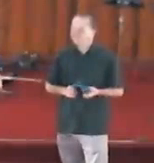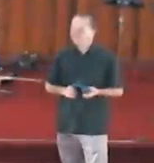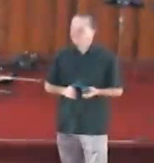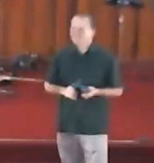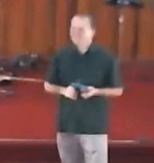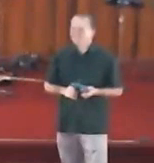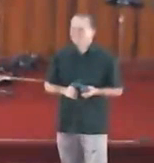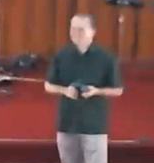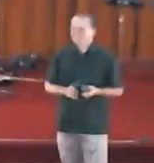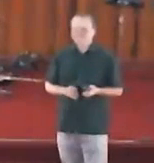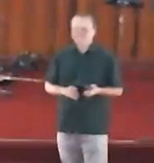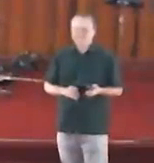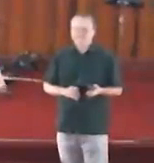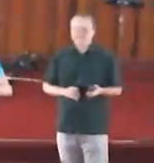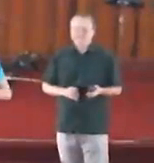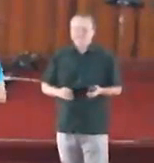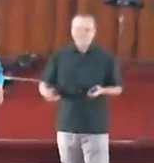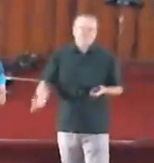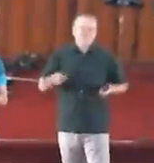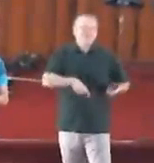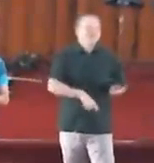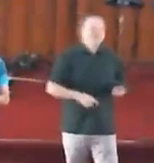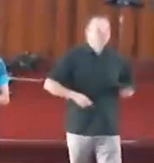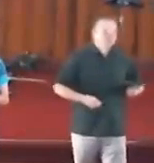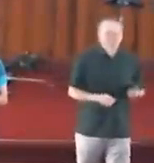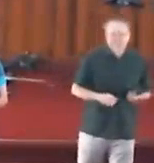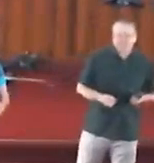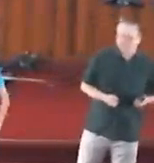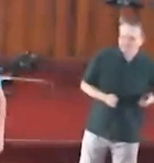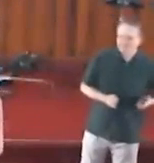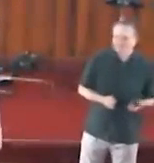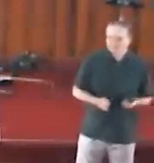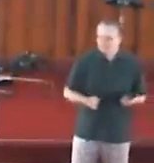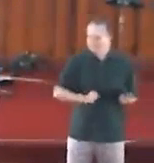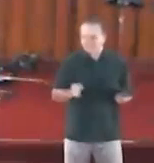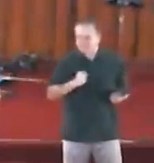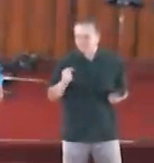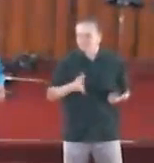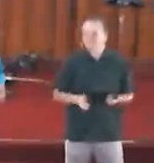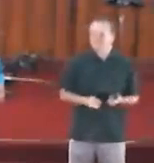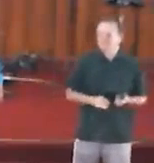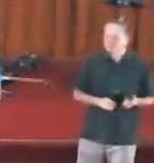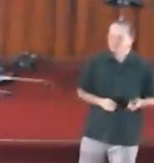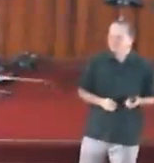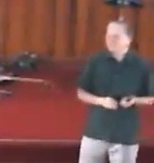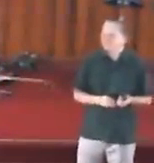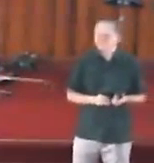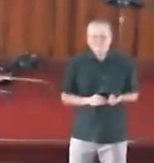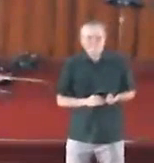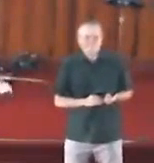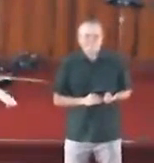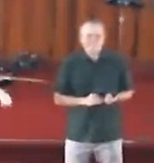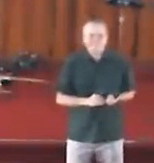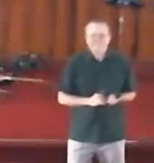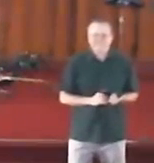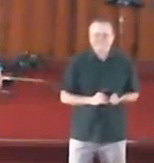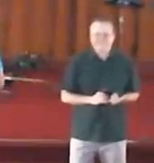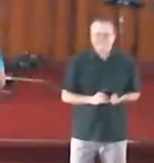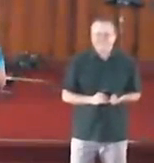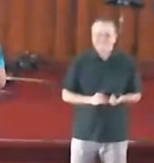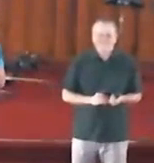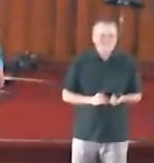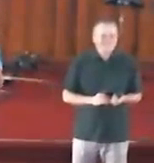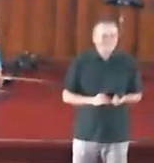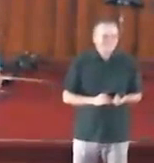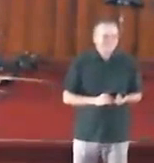try to analyze it with science. Esta semana yo tuve gripe y estuve luchando por mi salud. This last week I had a cold, so I